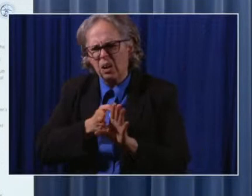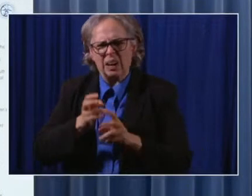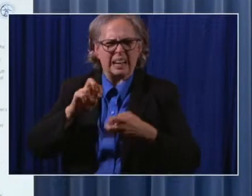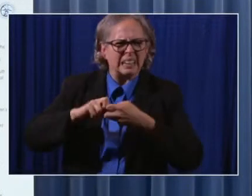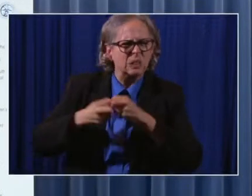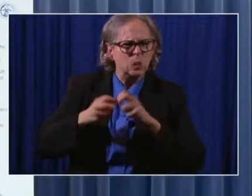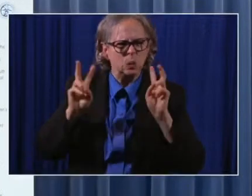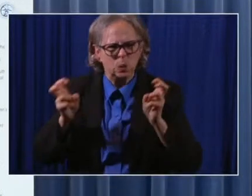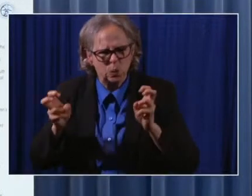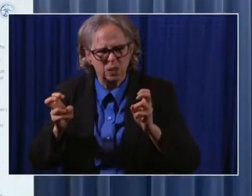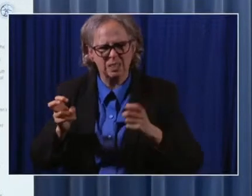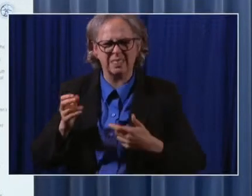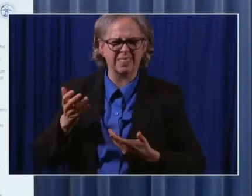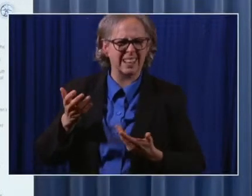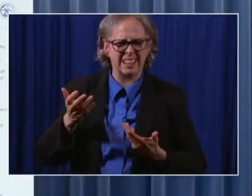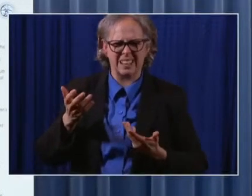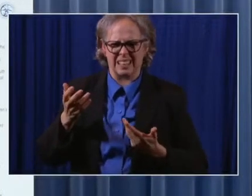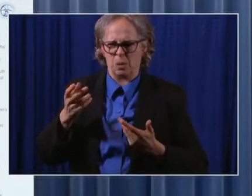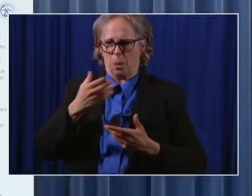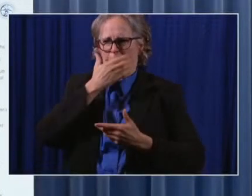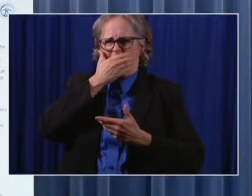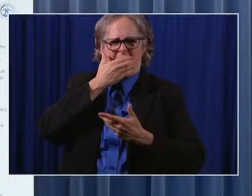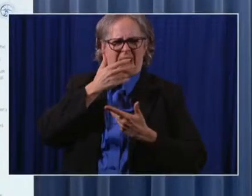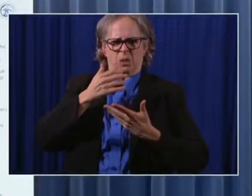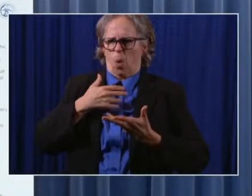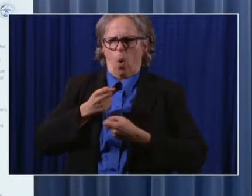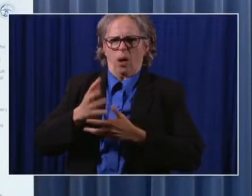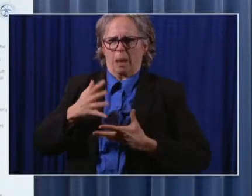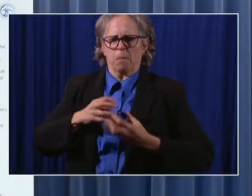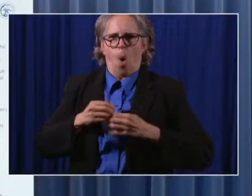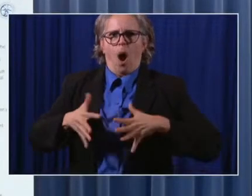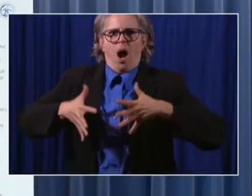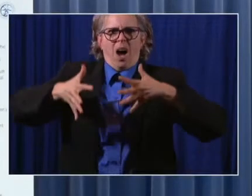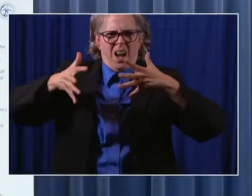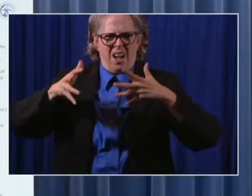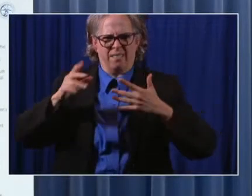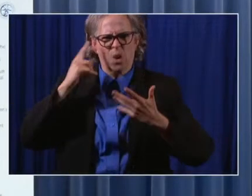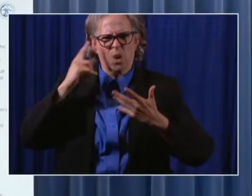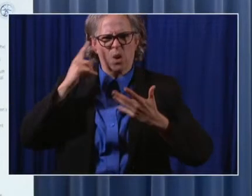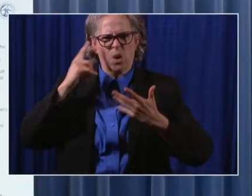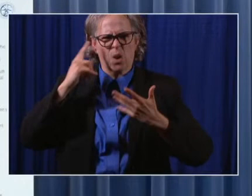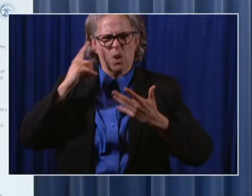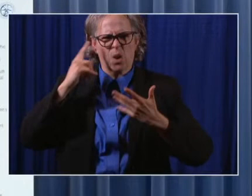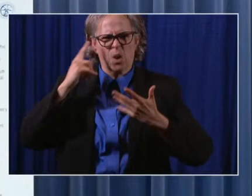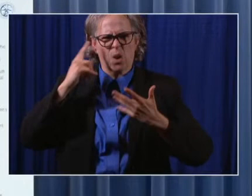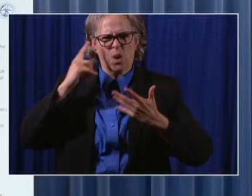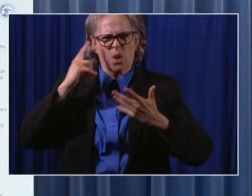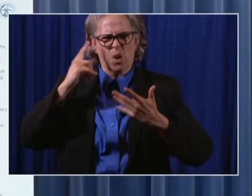by the use of a facial covering, e.g., severe anxiety or a tactile aversion.